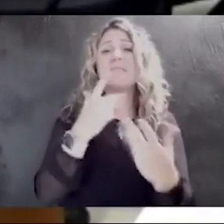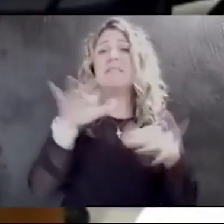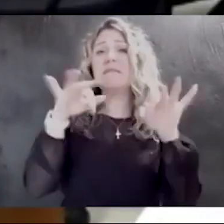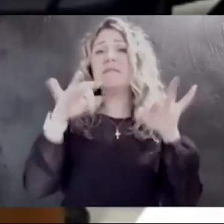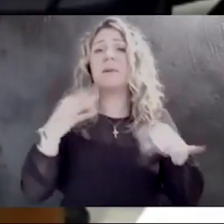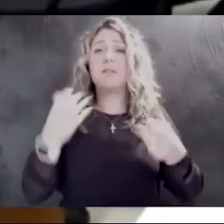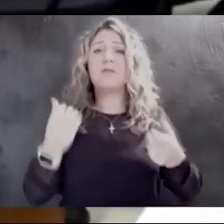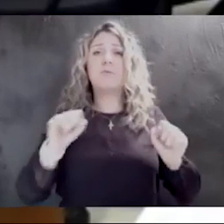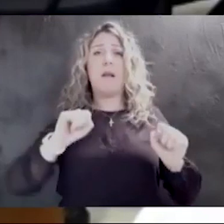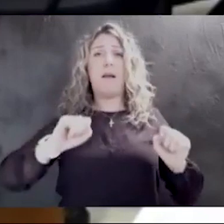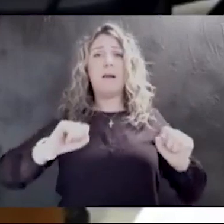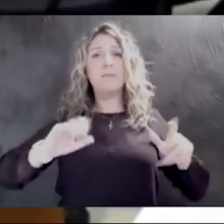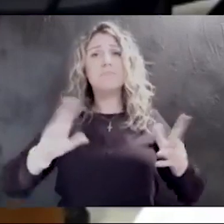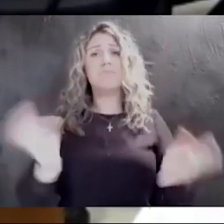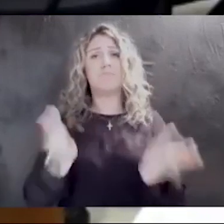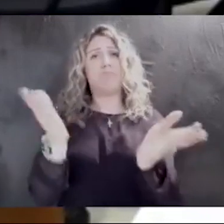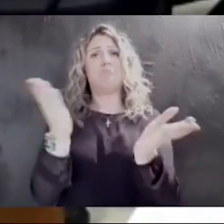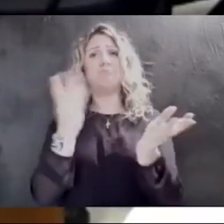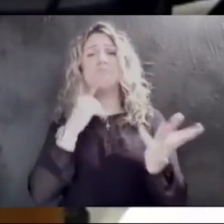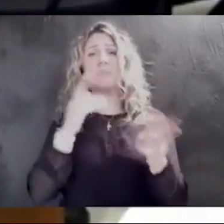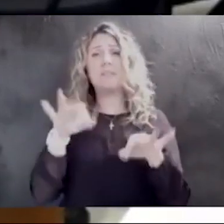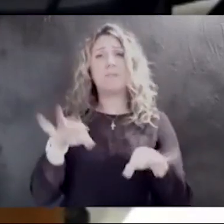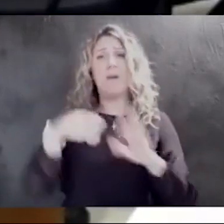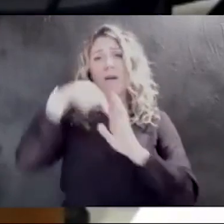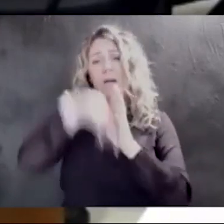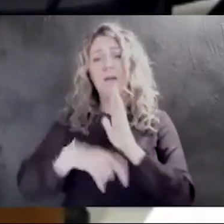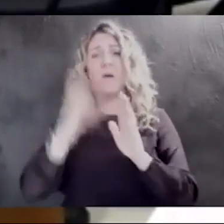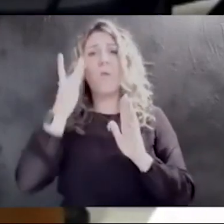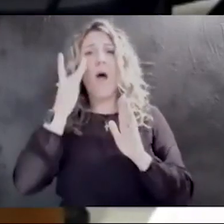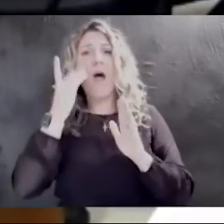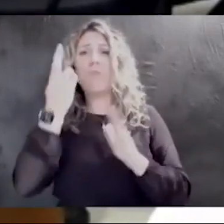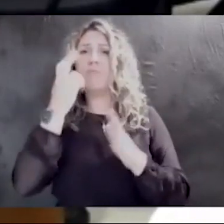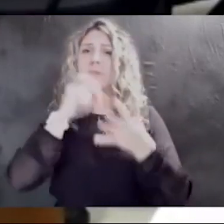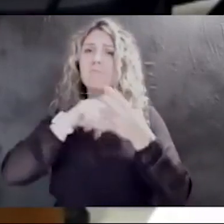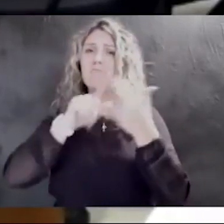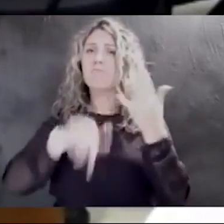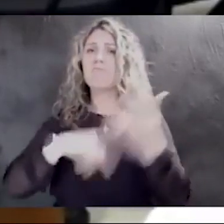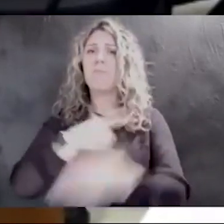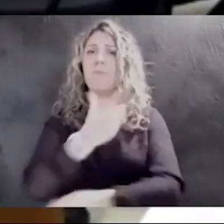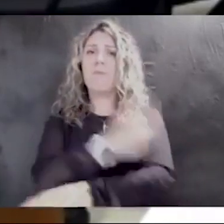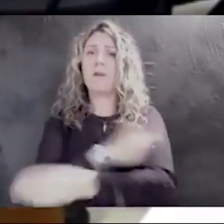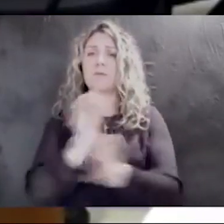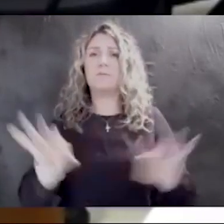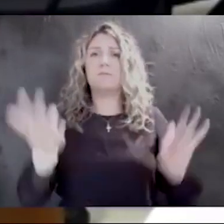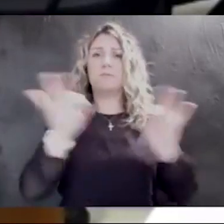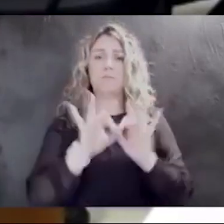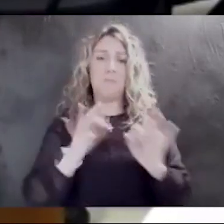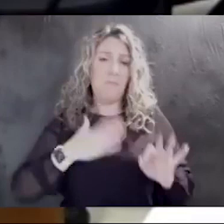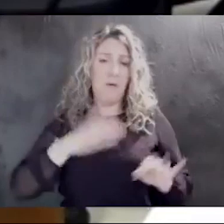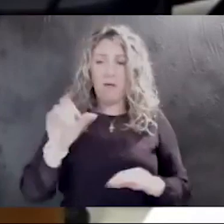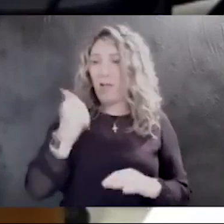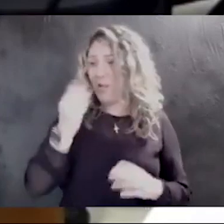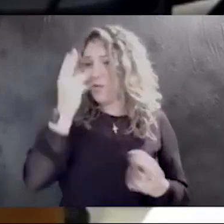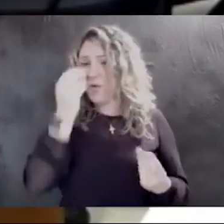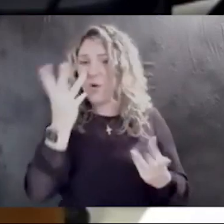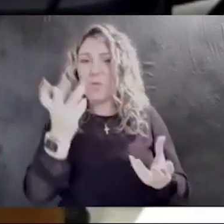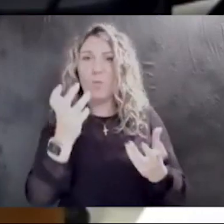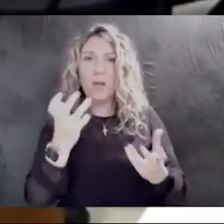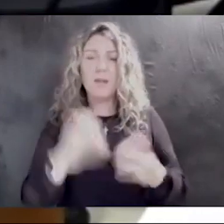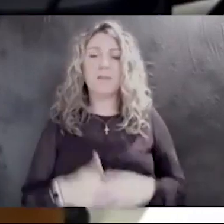to encourage them and explain all the reasons why vaccination is so important. And my other thought is I just wanted